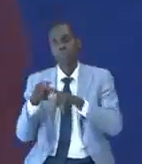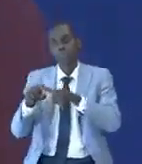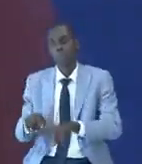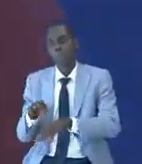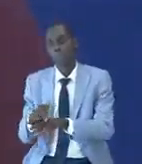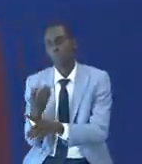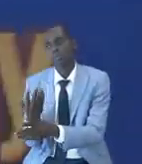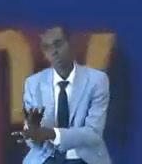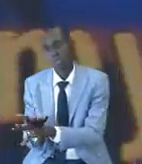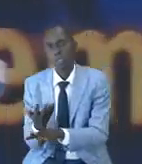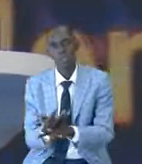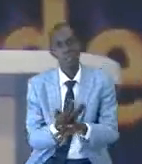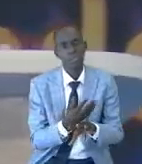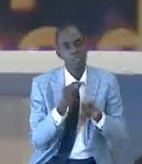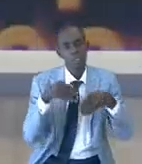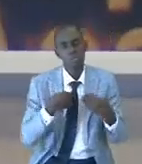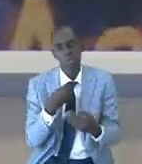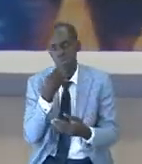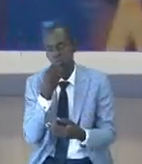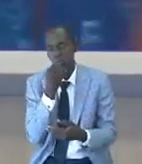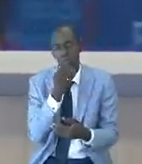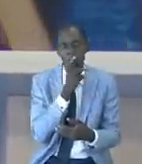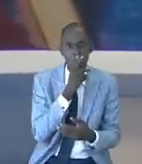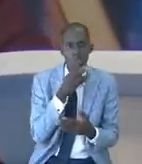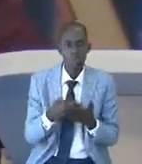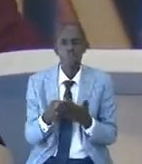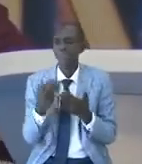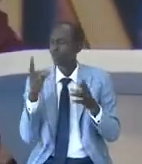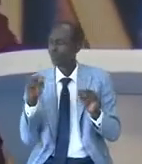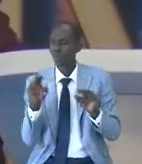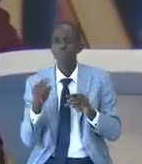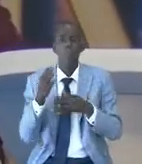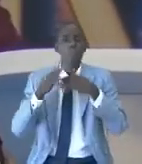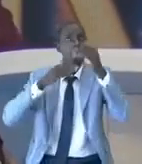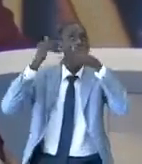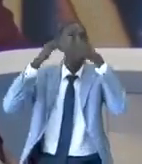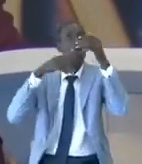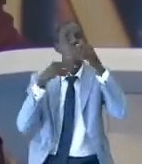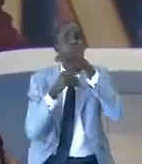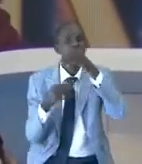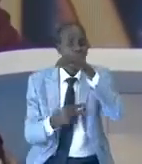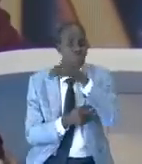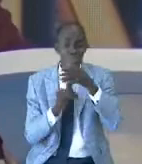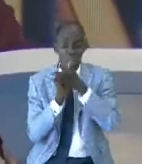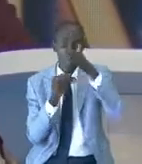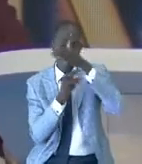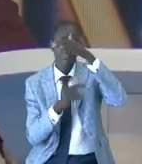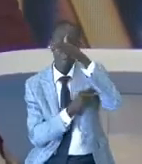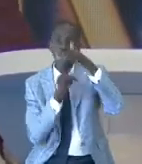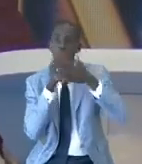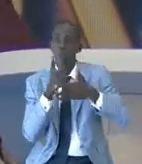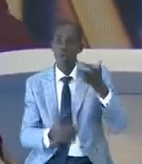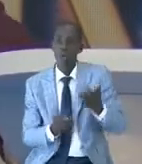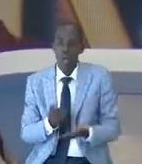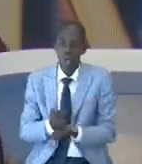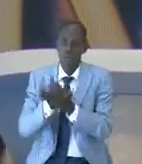Give me this and give me that. Build the bridge. The bridge is what connects you with